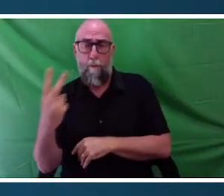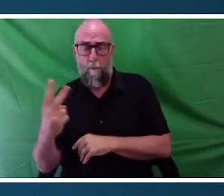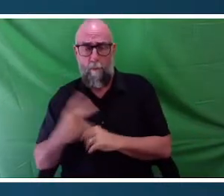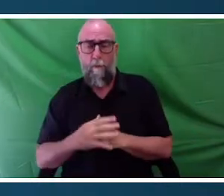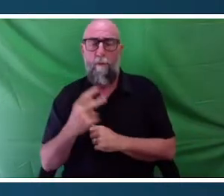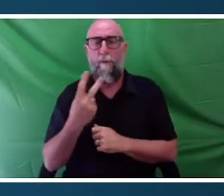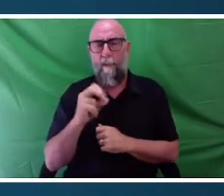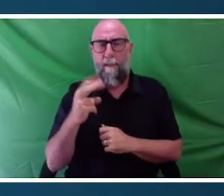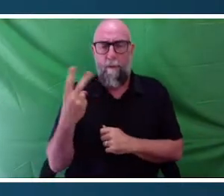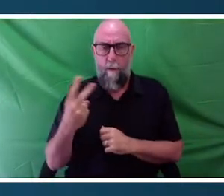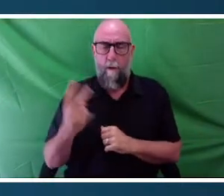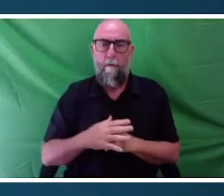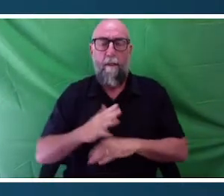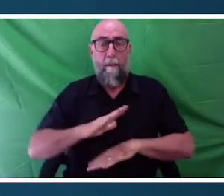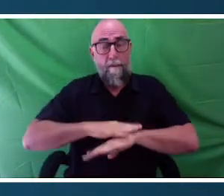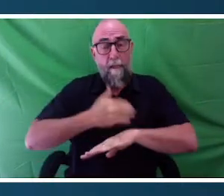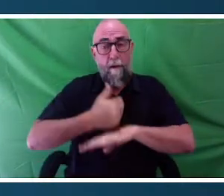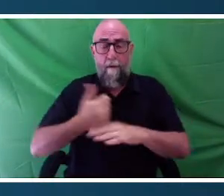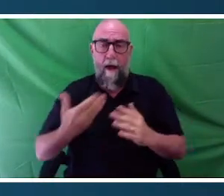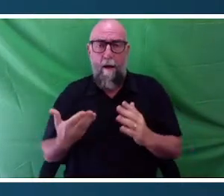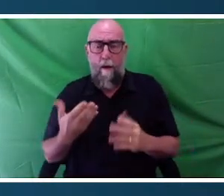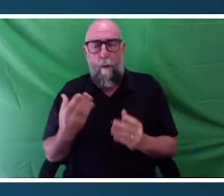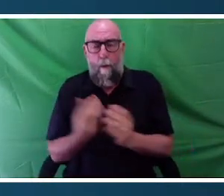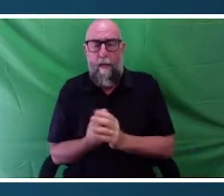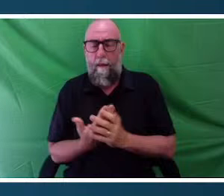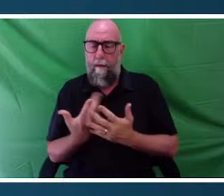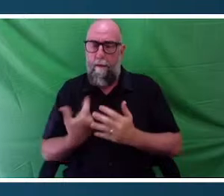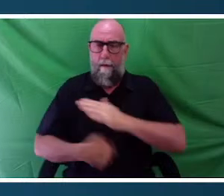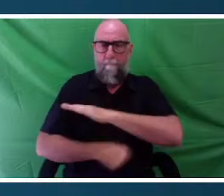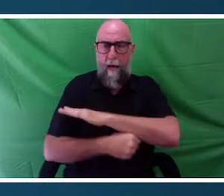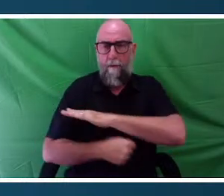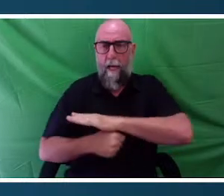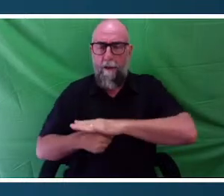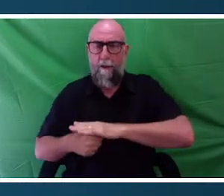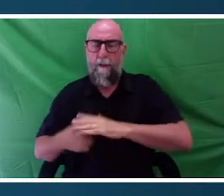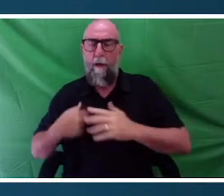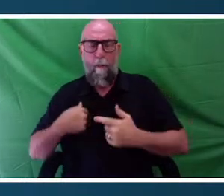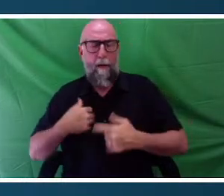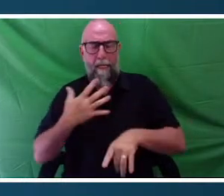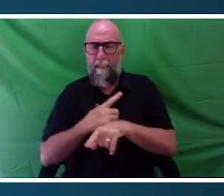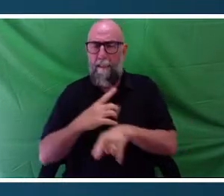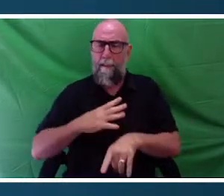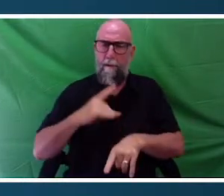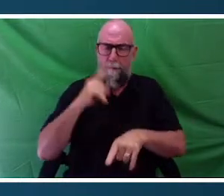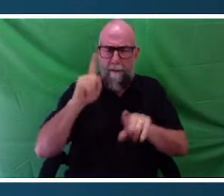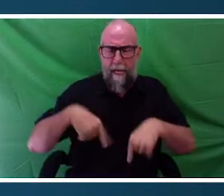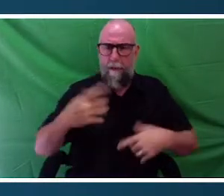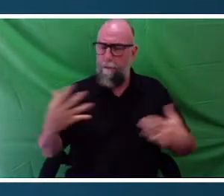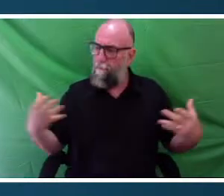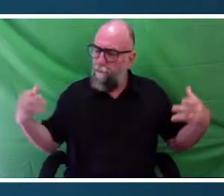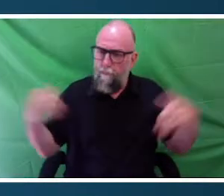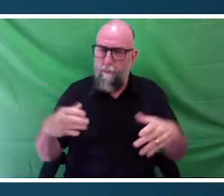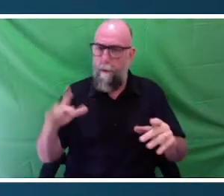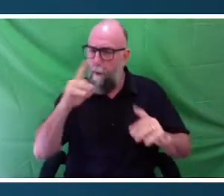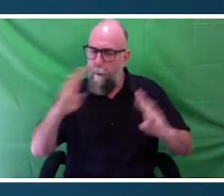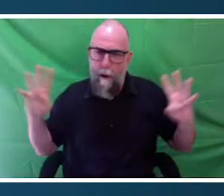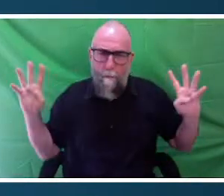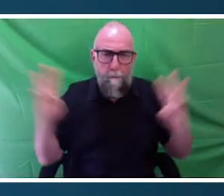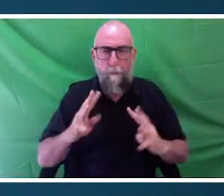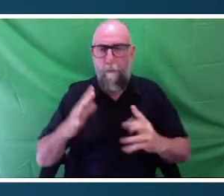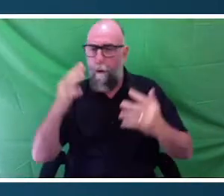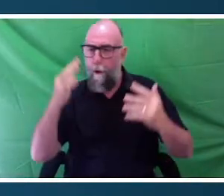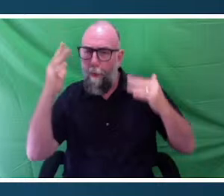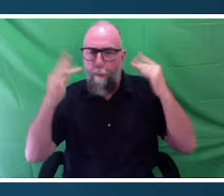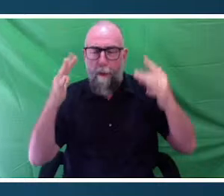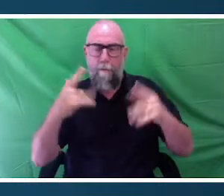Foundation, is designed to create a unique forum where eminent thinkers and practitioners converge to discuss and